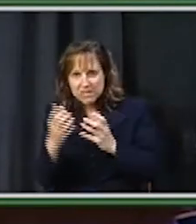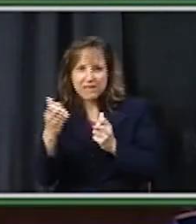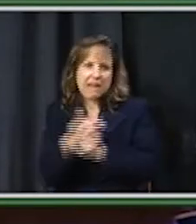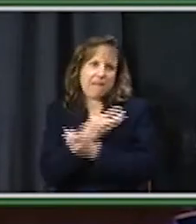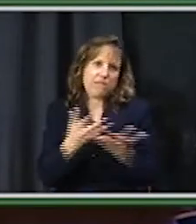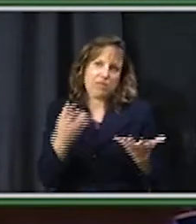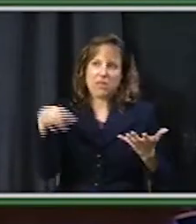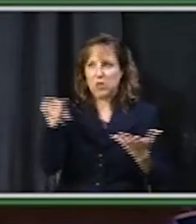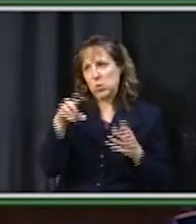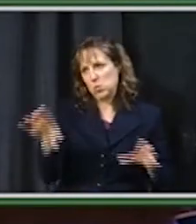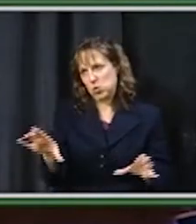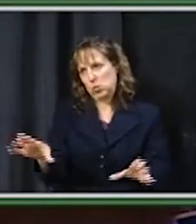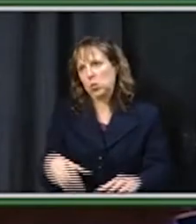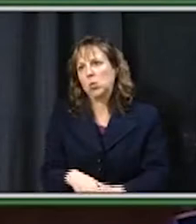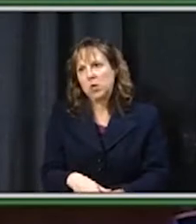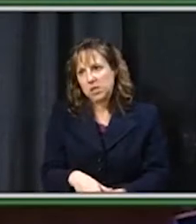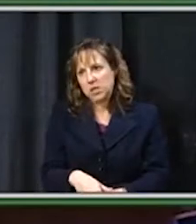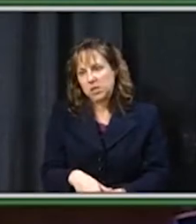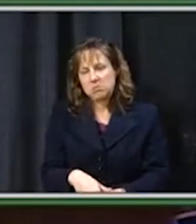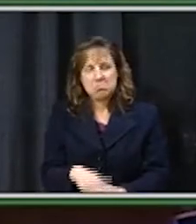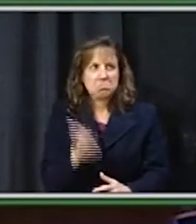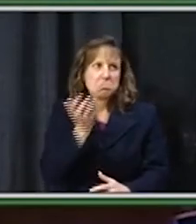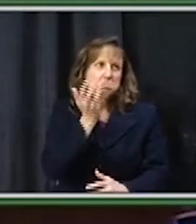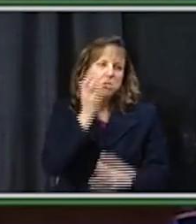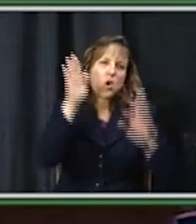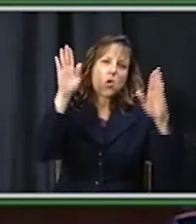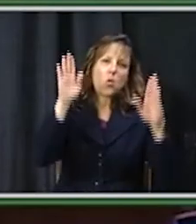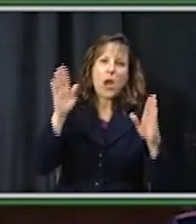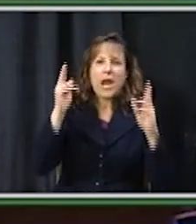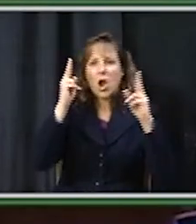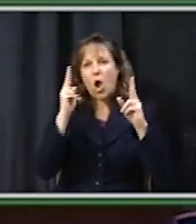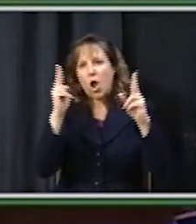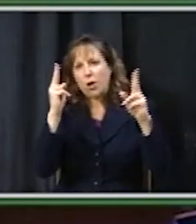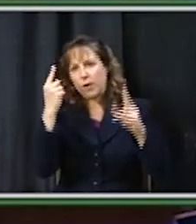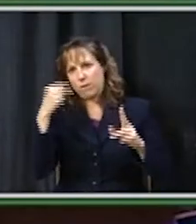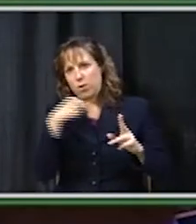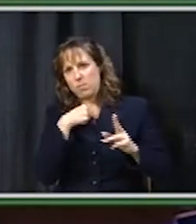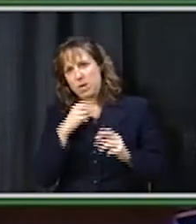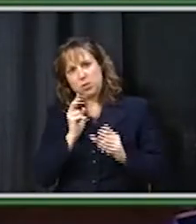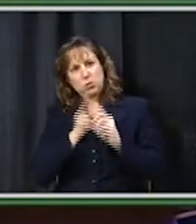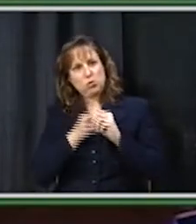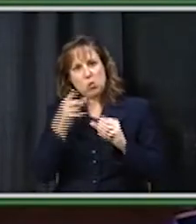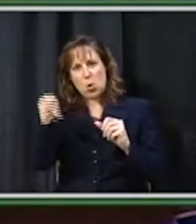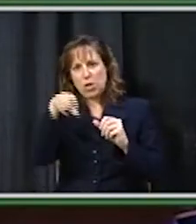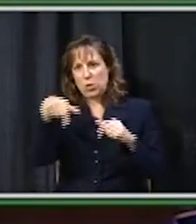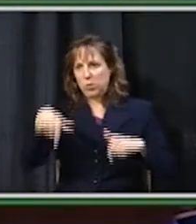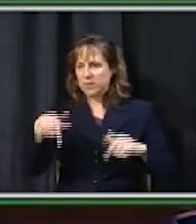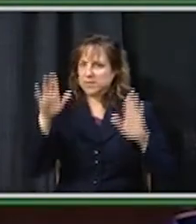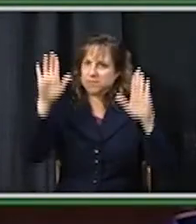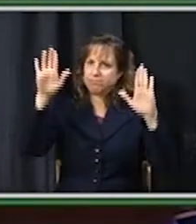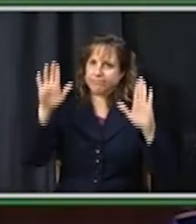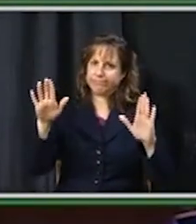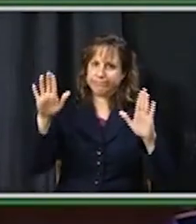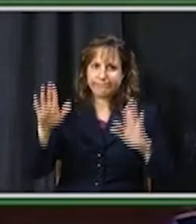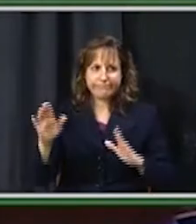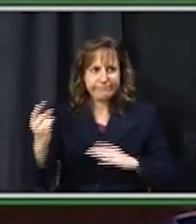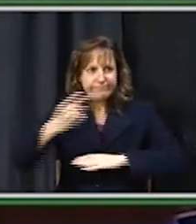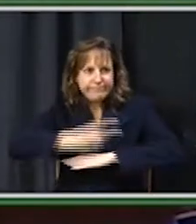do. It's a great honor for me to join all of you on this most outstanding